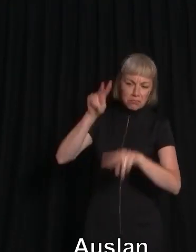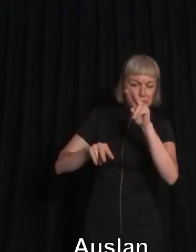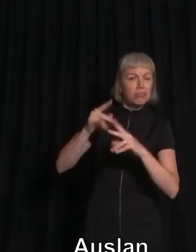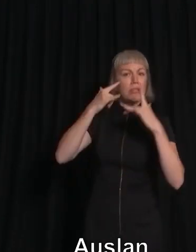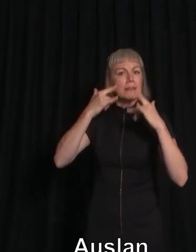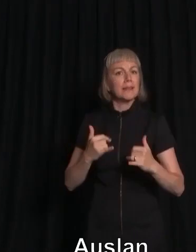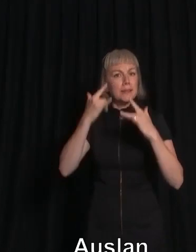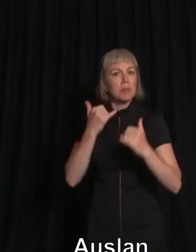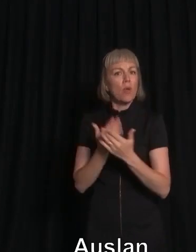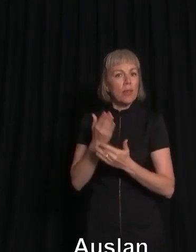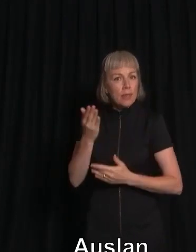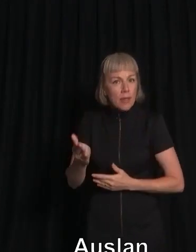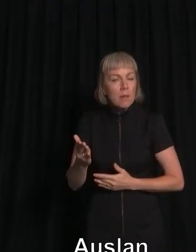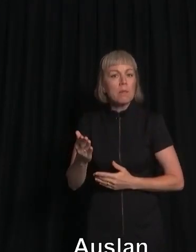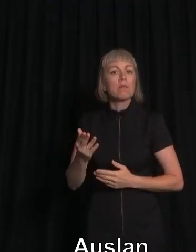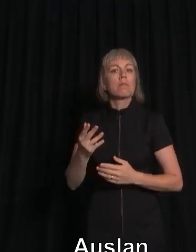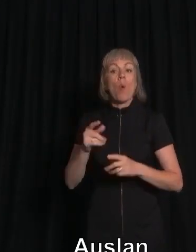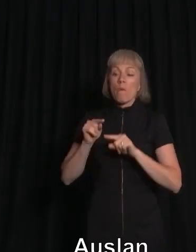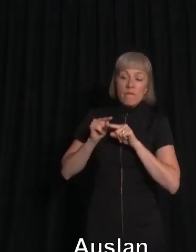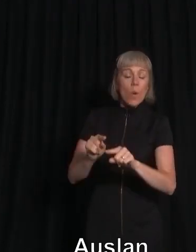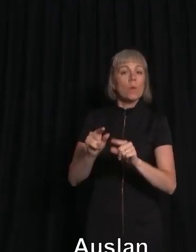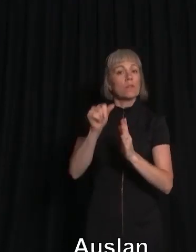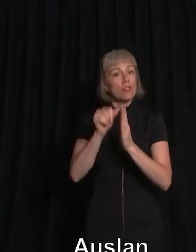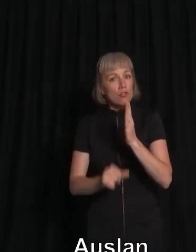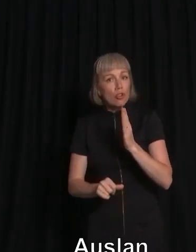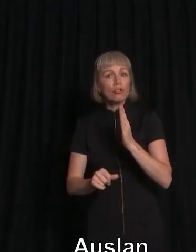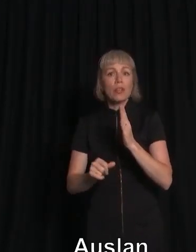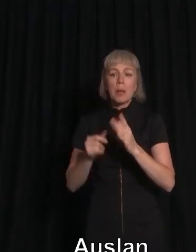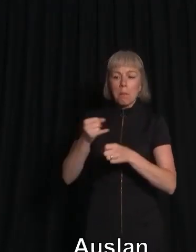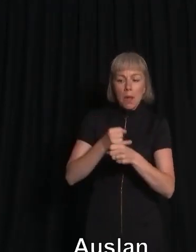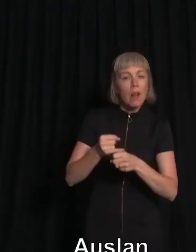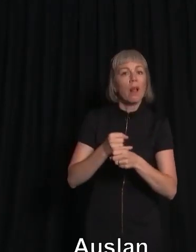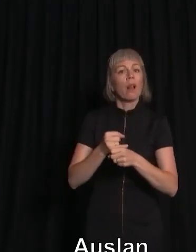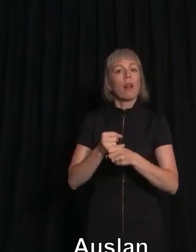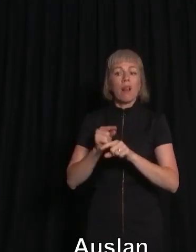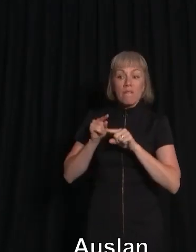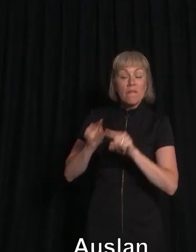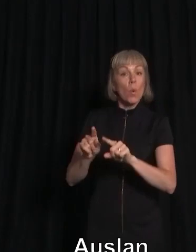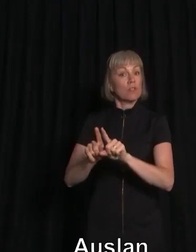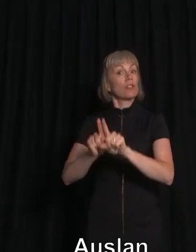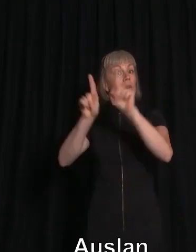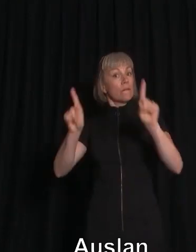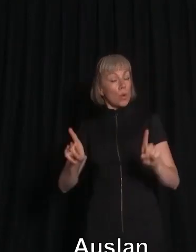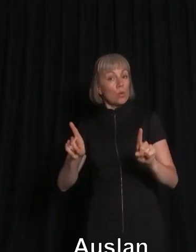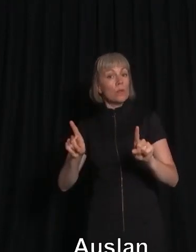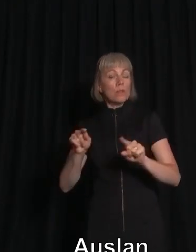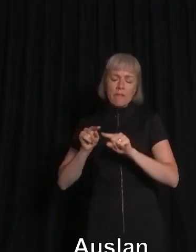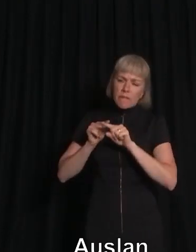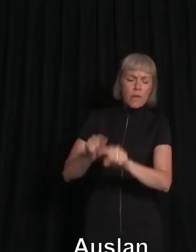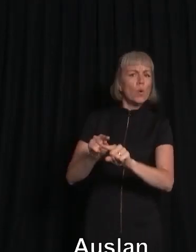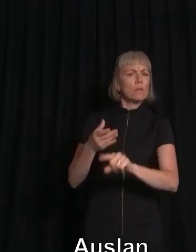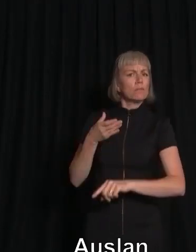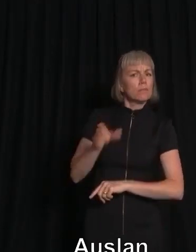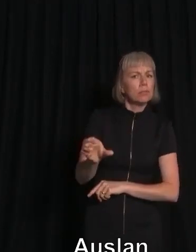determination, to undergo any kind of medicalized procedures, possibly forced divorce, possibly having some kind of, as